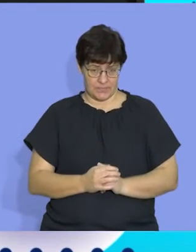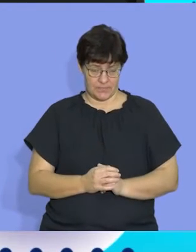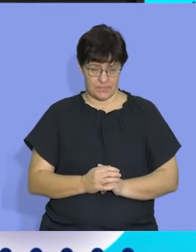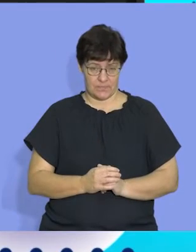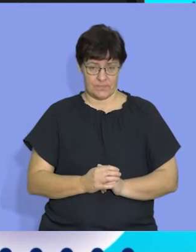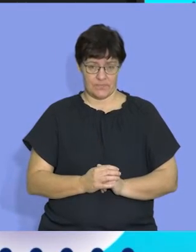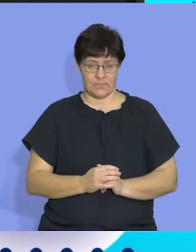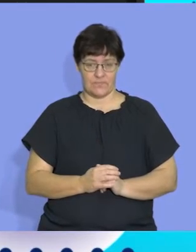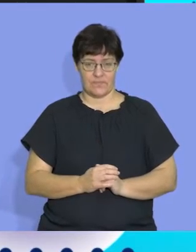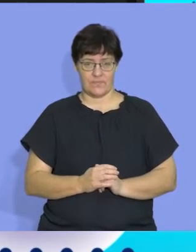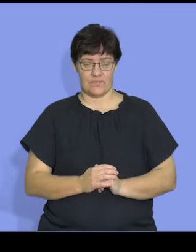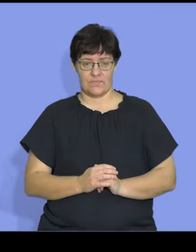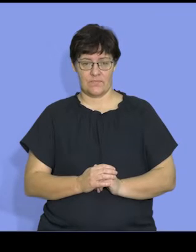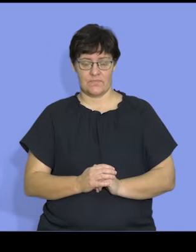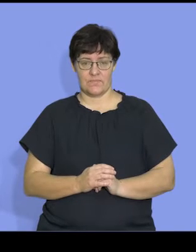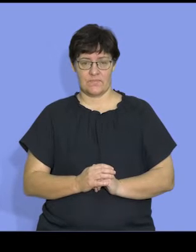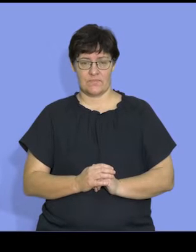Right.